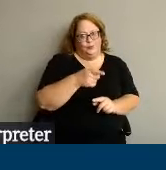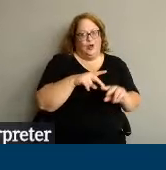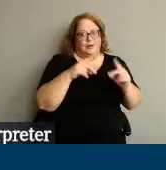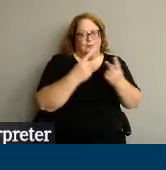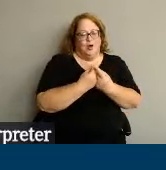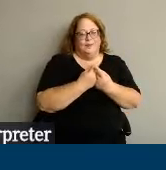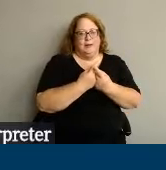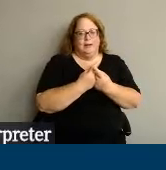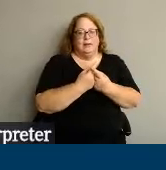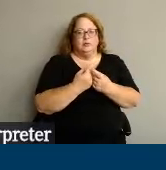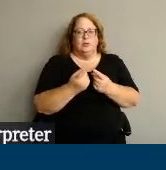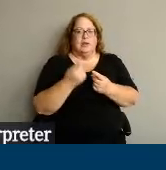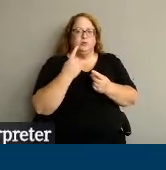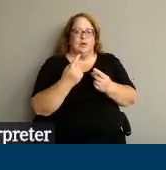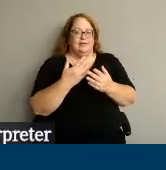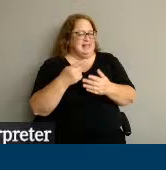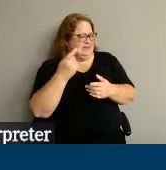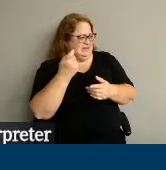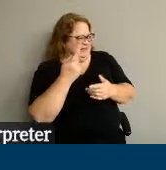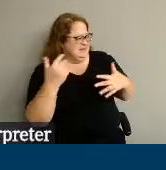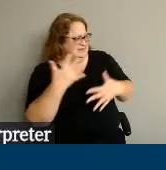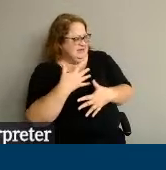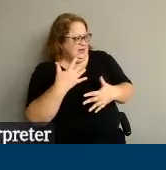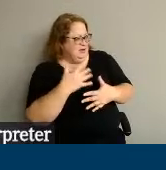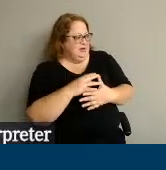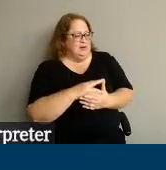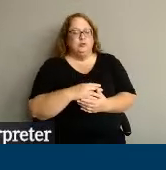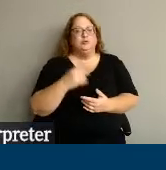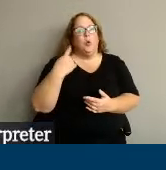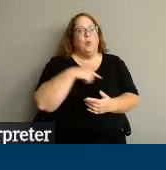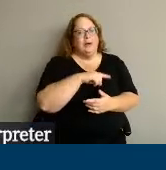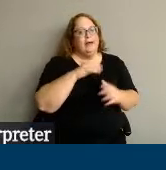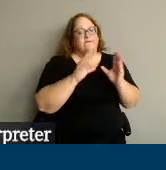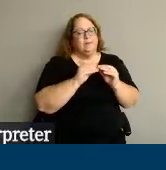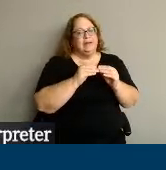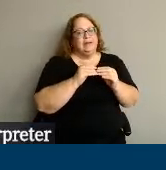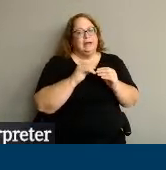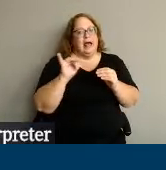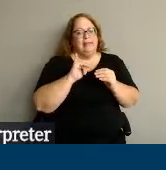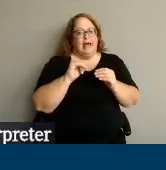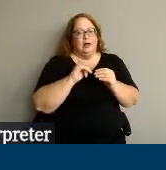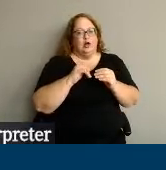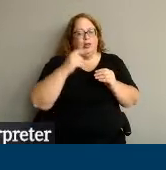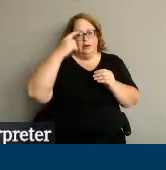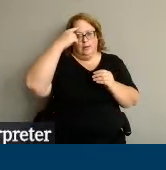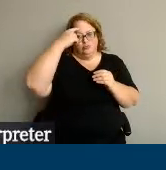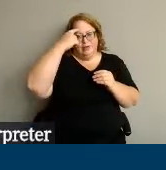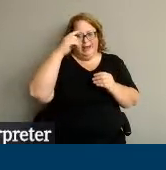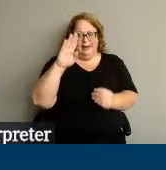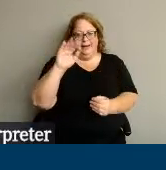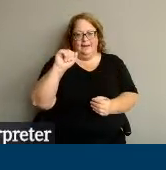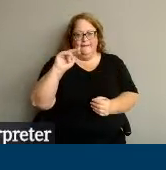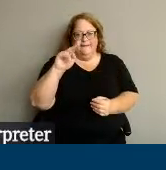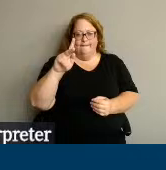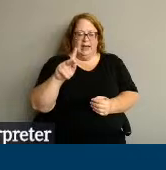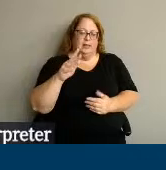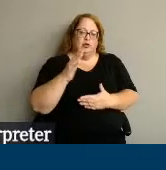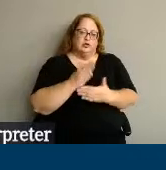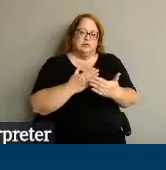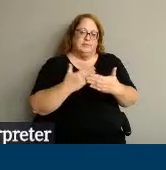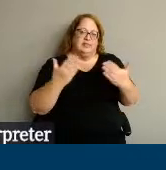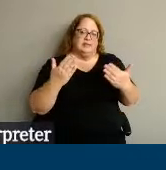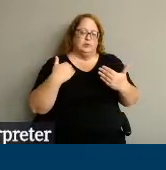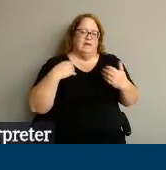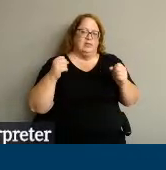So that's one of the things that we do. We come together. We come together, and I like to call it a brain bank, where we can say, these are some of the things, and we